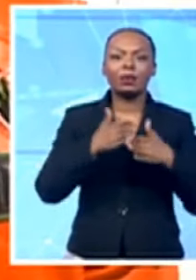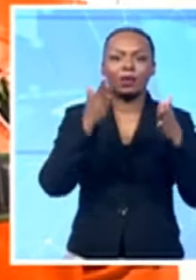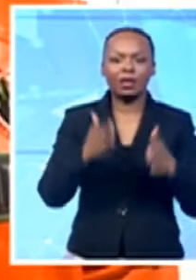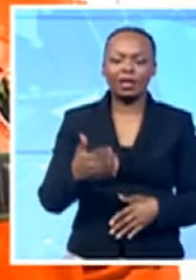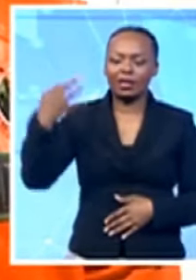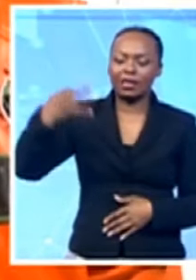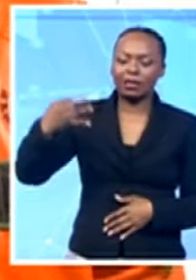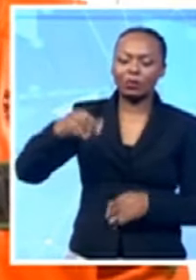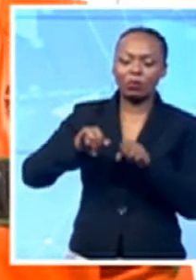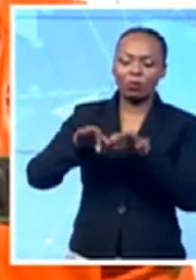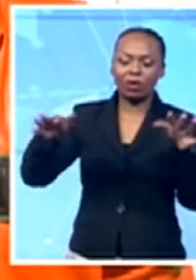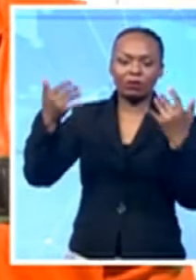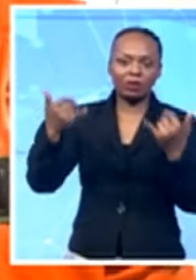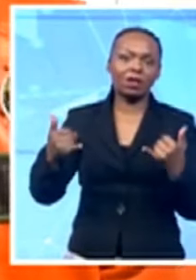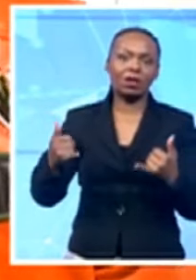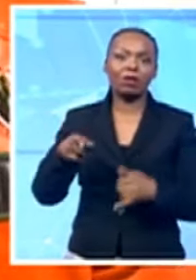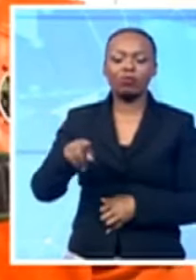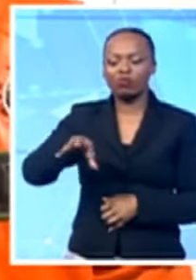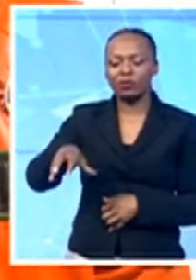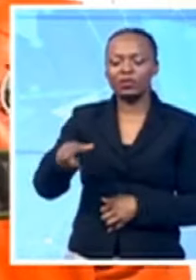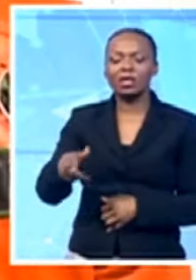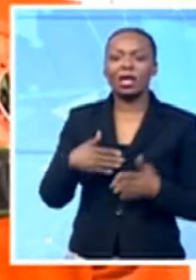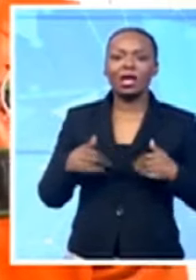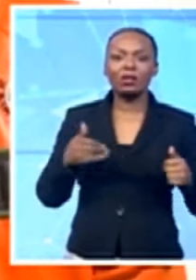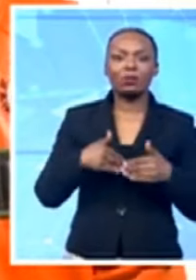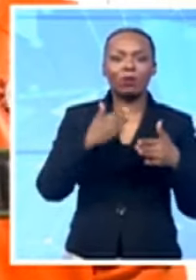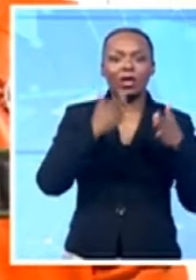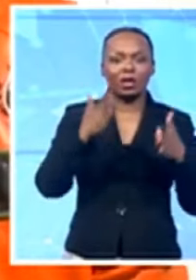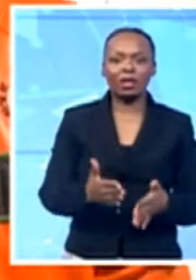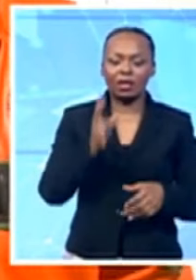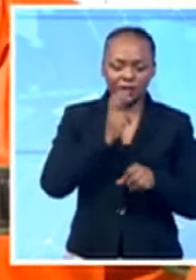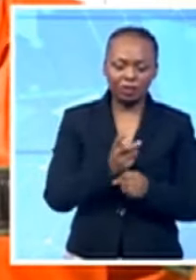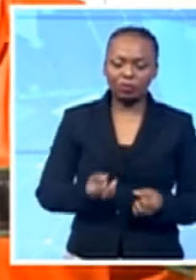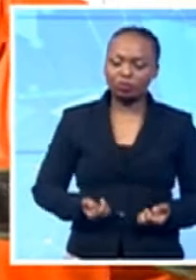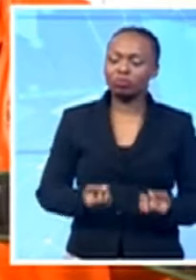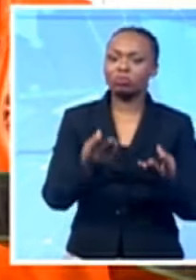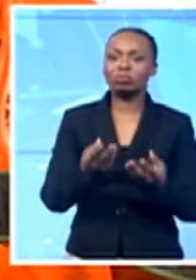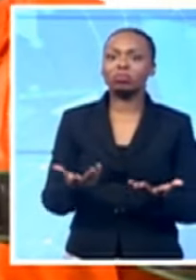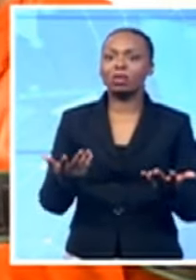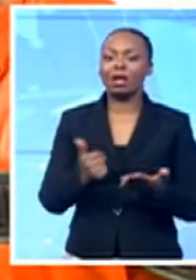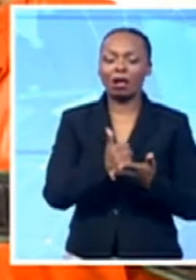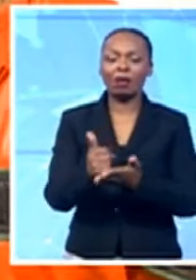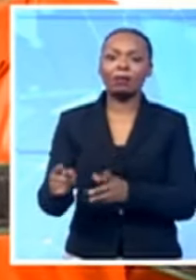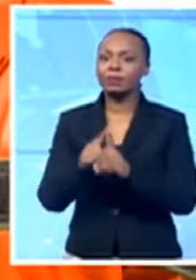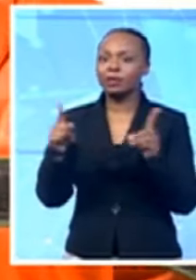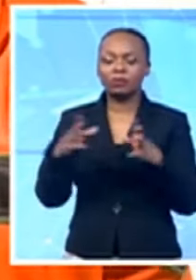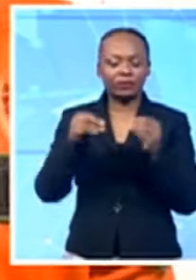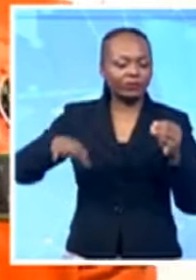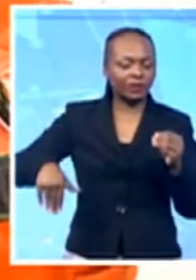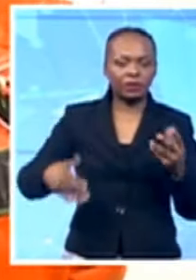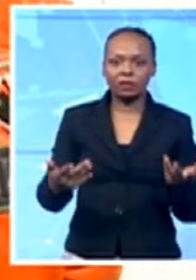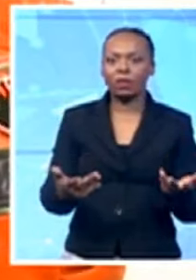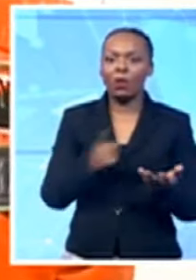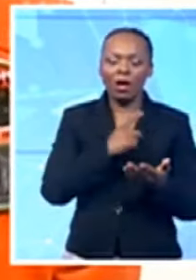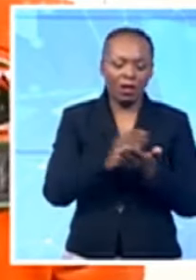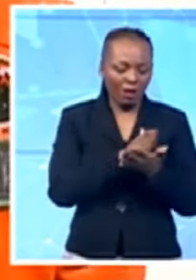health workers who must really deliver has not yet been completed. And we have already moved to some sections of the society with